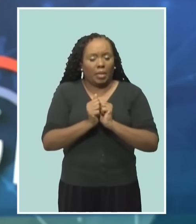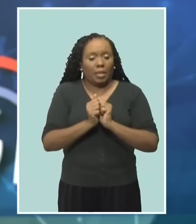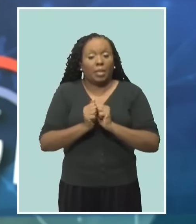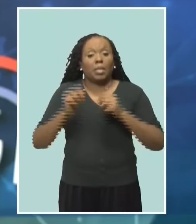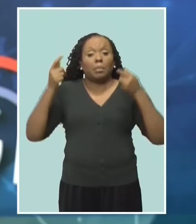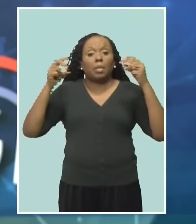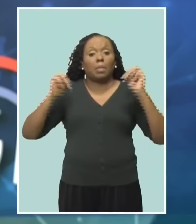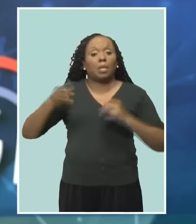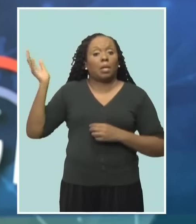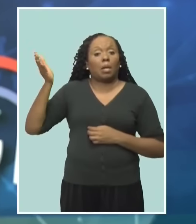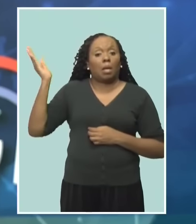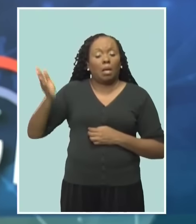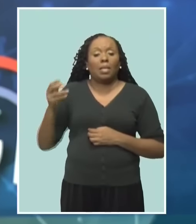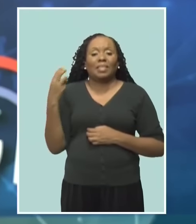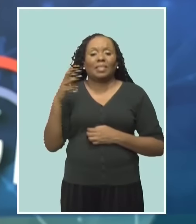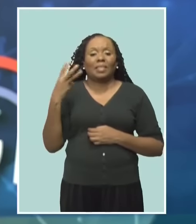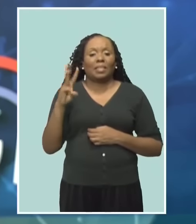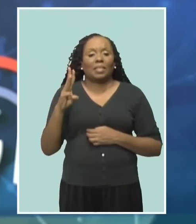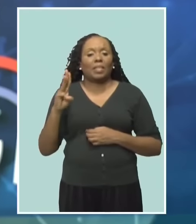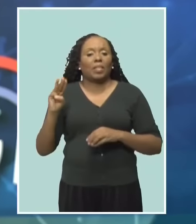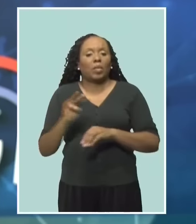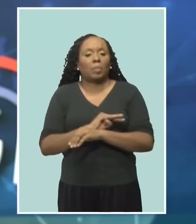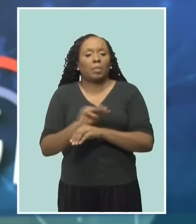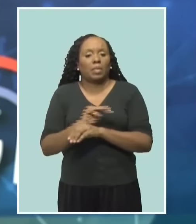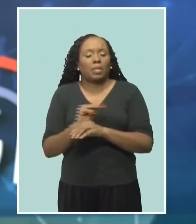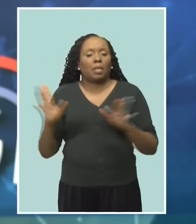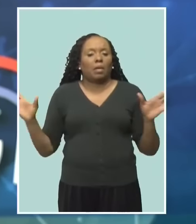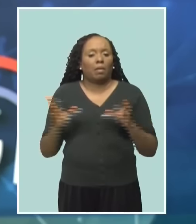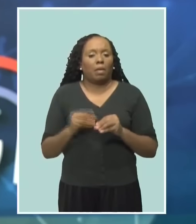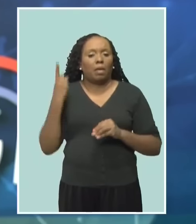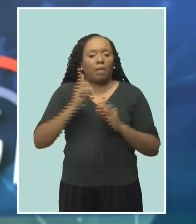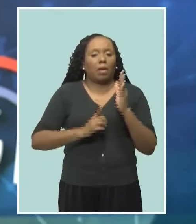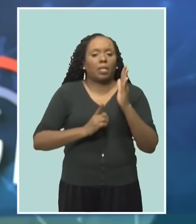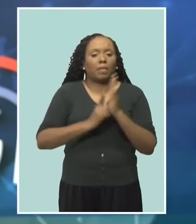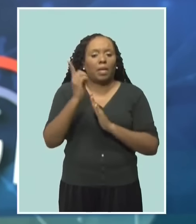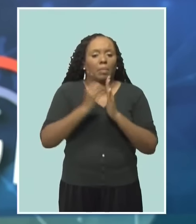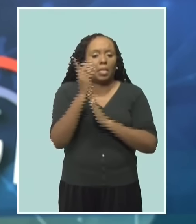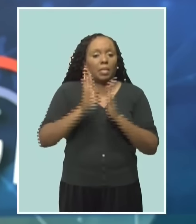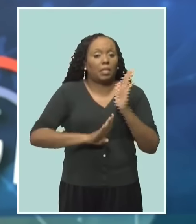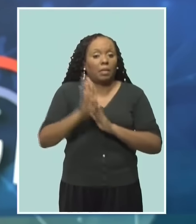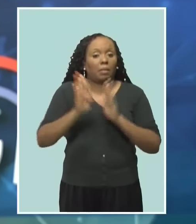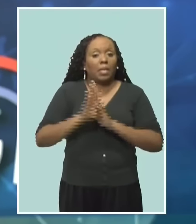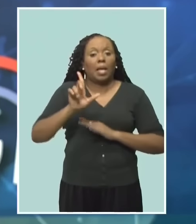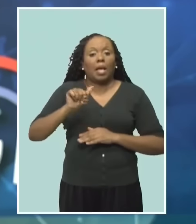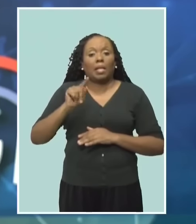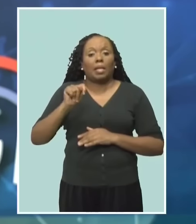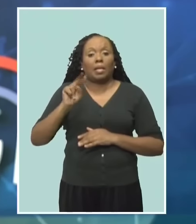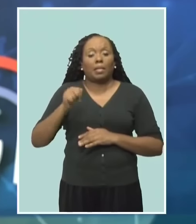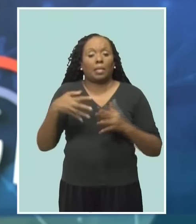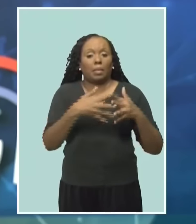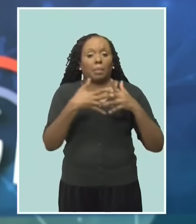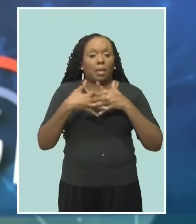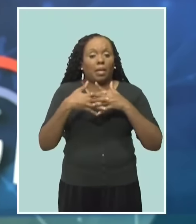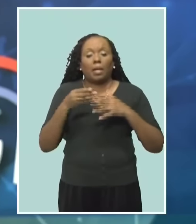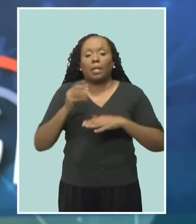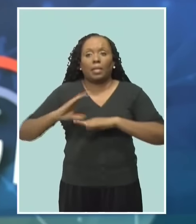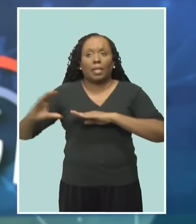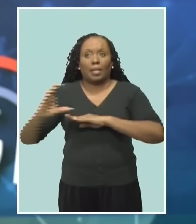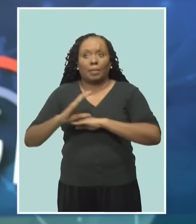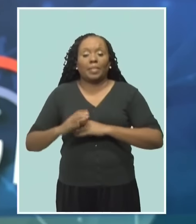speaking at the opening of the 16th Ministerial Forum for Development in Latin America and the Caribbean. Anesta Henry has the